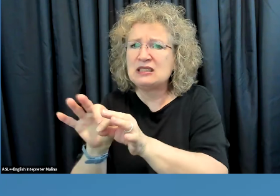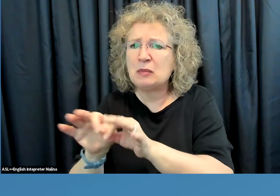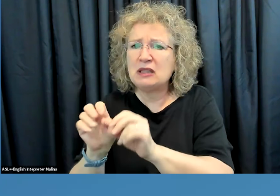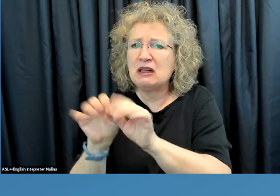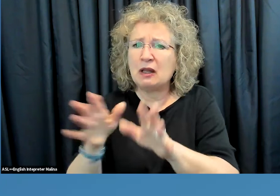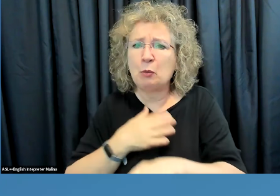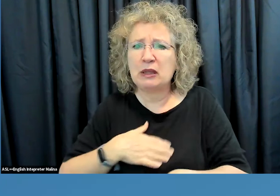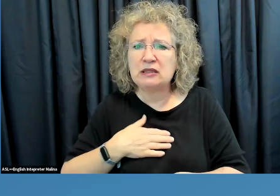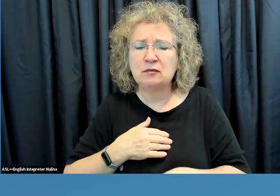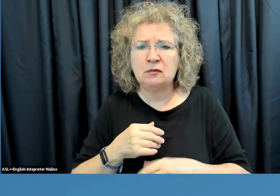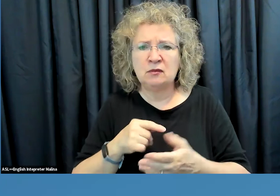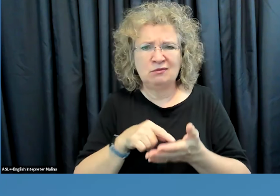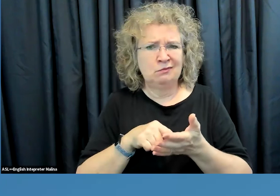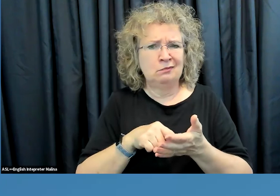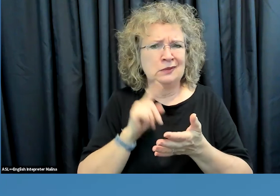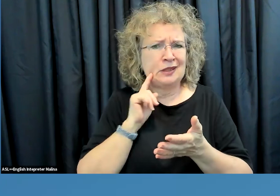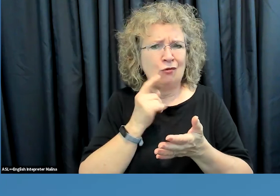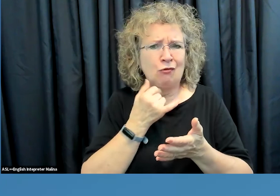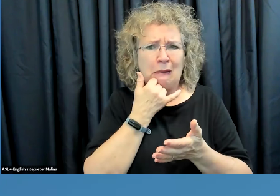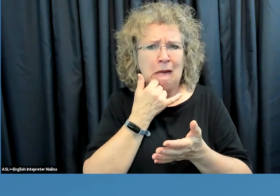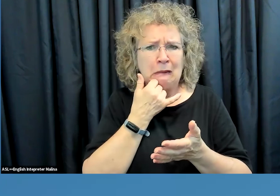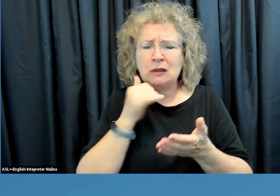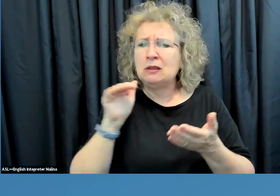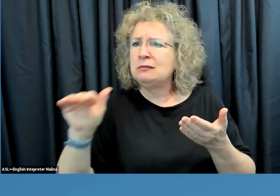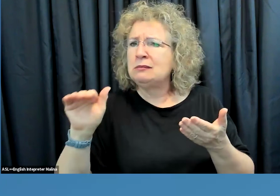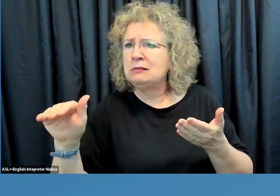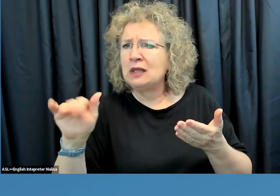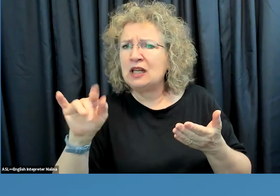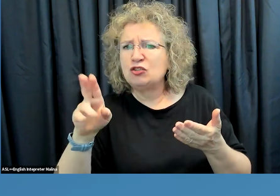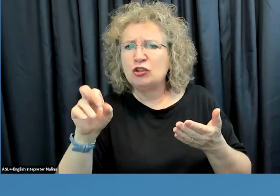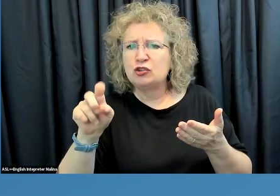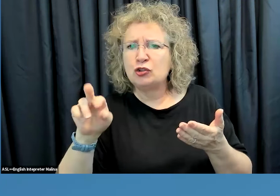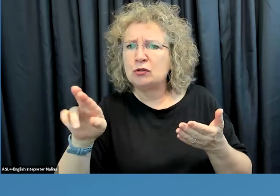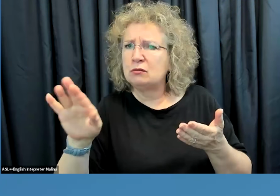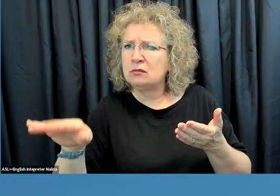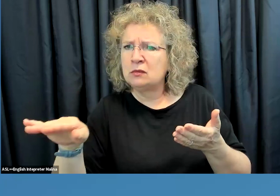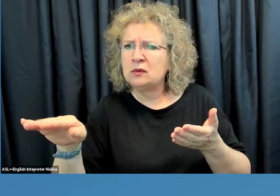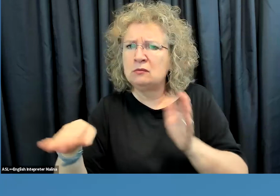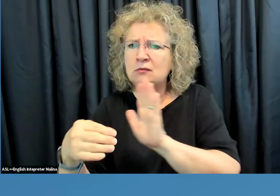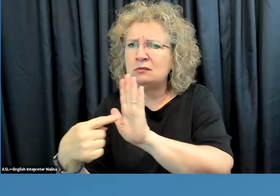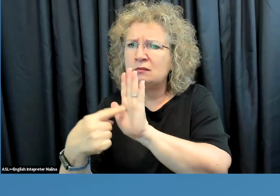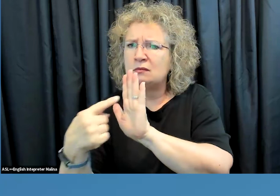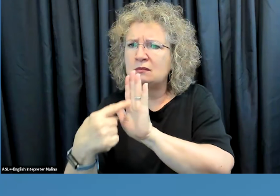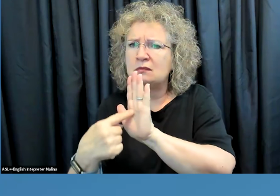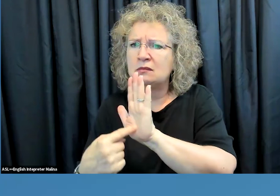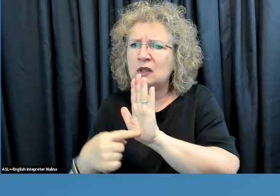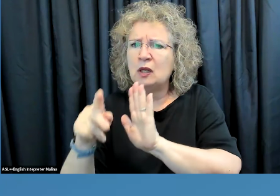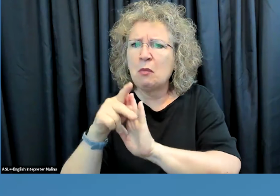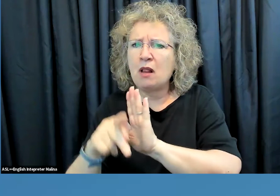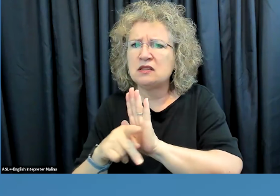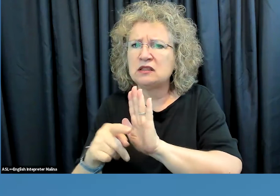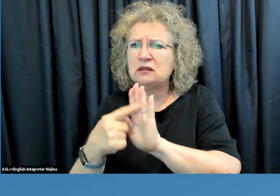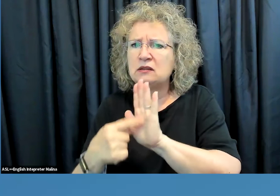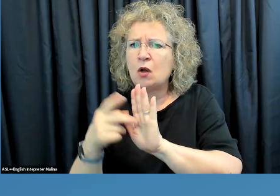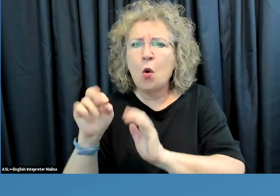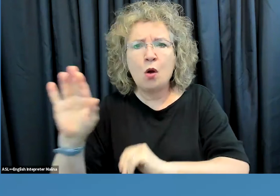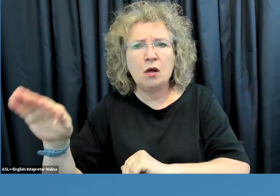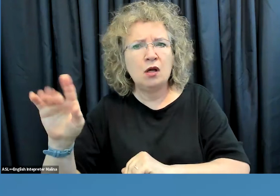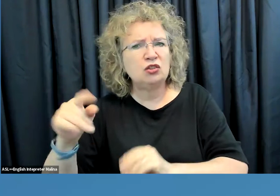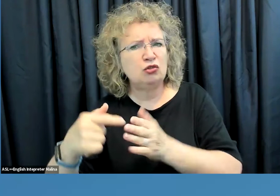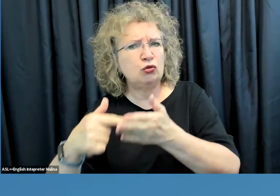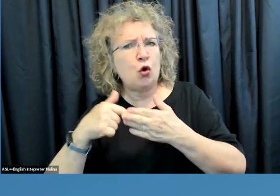right, ask the adjuster to point out in your policy the basis for their decision. And they